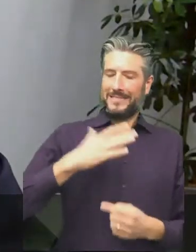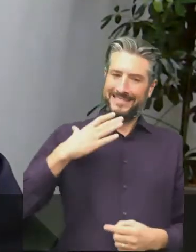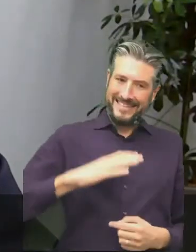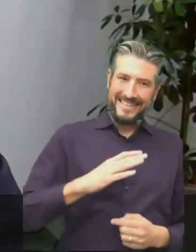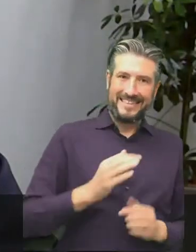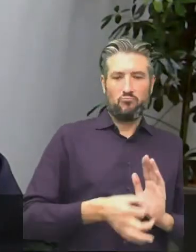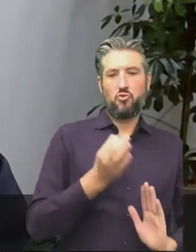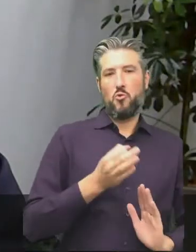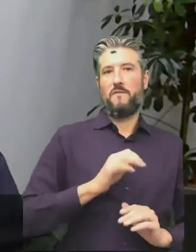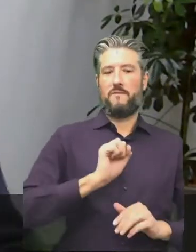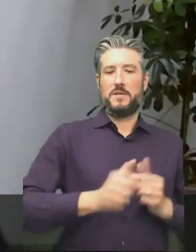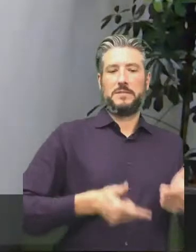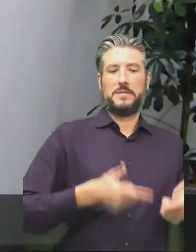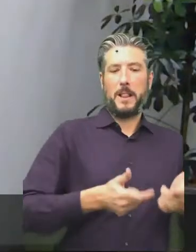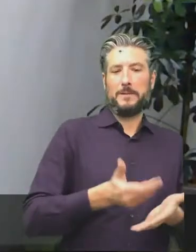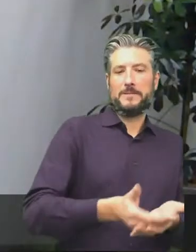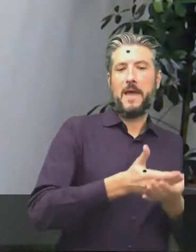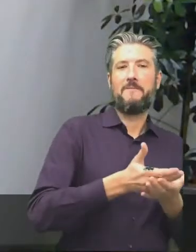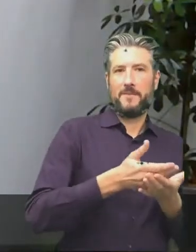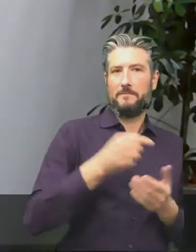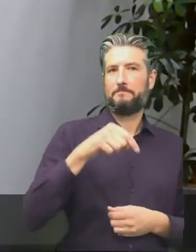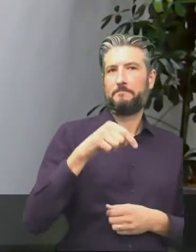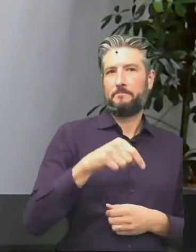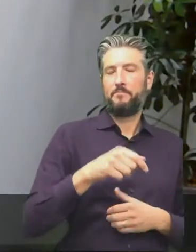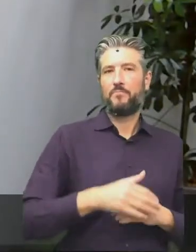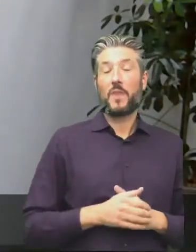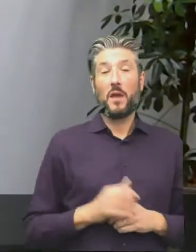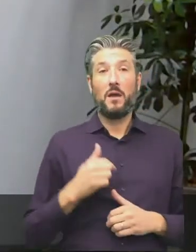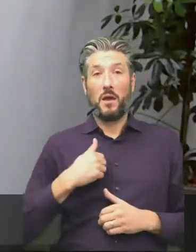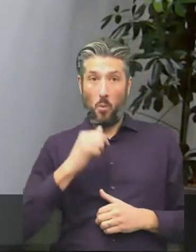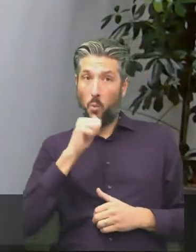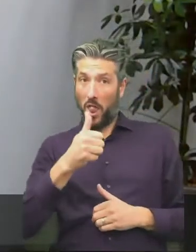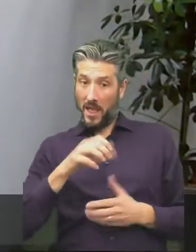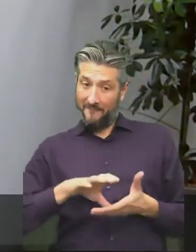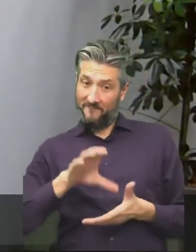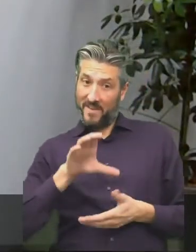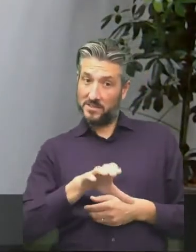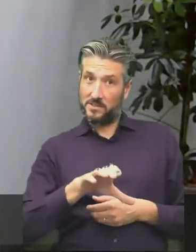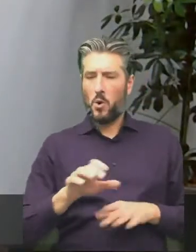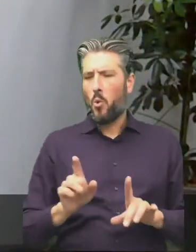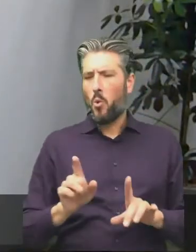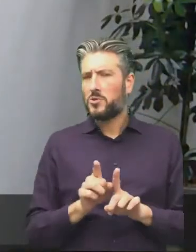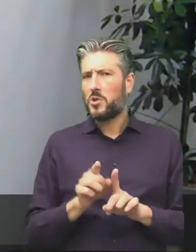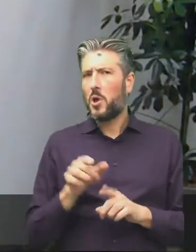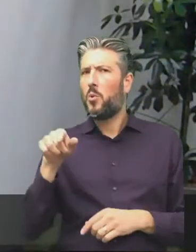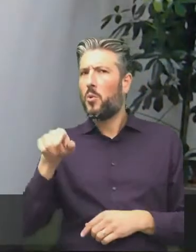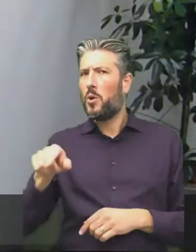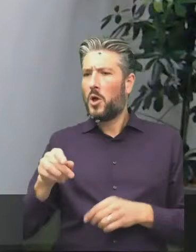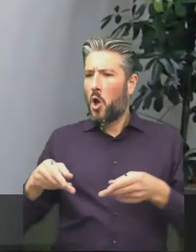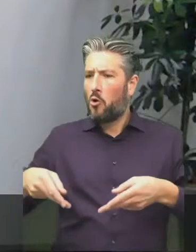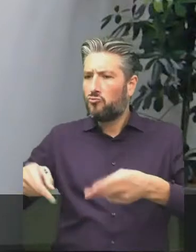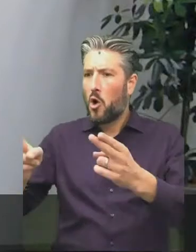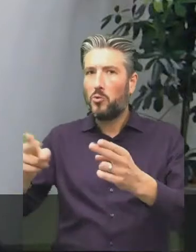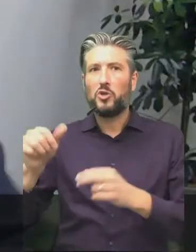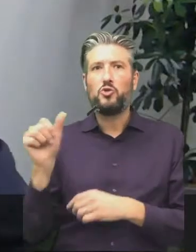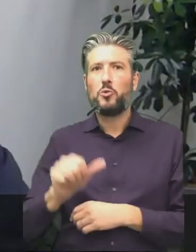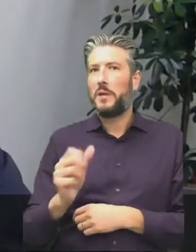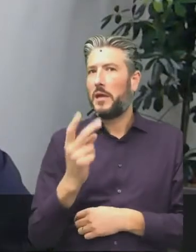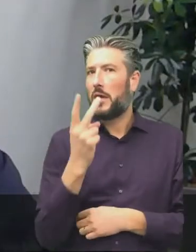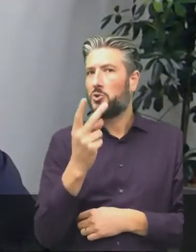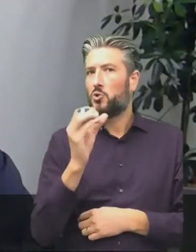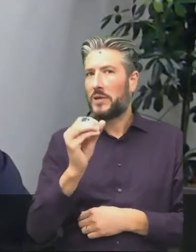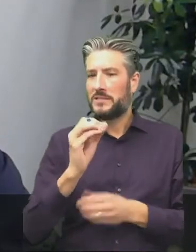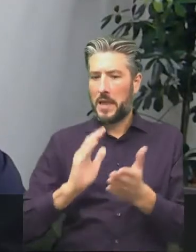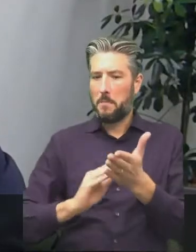making cycling safer. A lot of our investment is making sure we have 20 miles per hour speed limits on all our roads, TfL roads, but persuading councils to